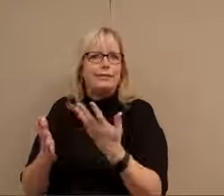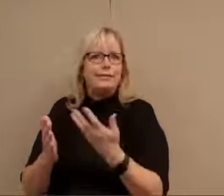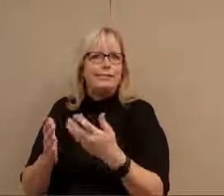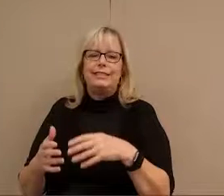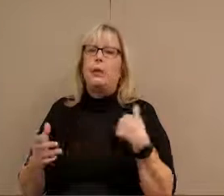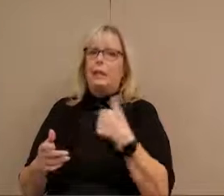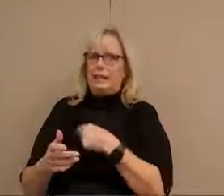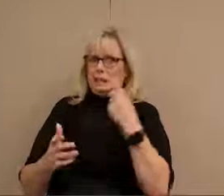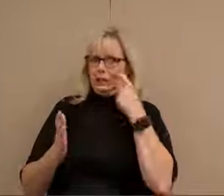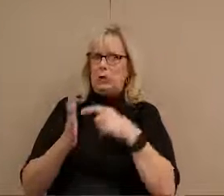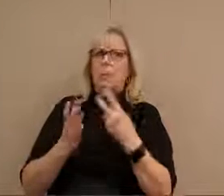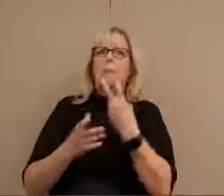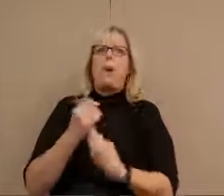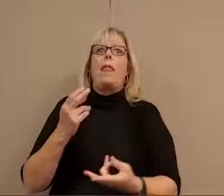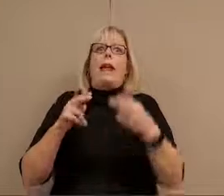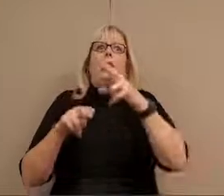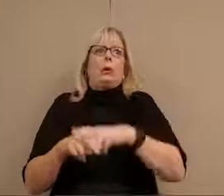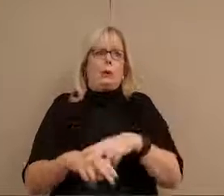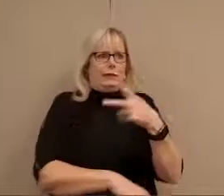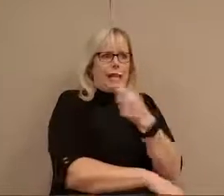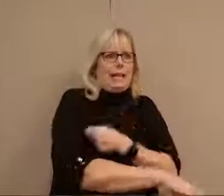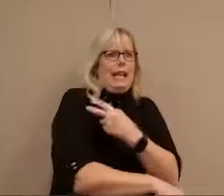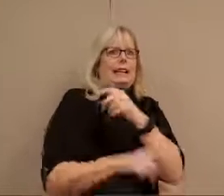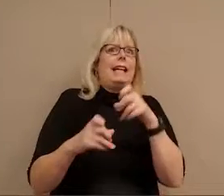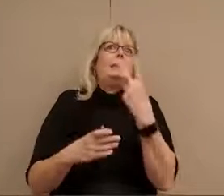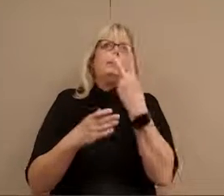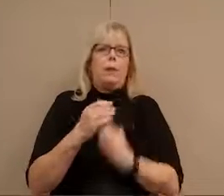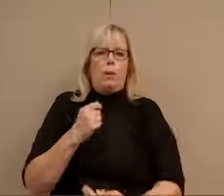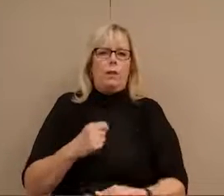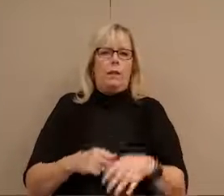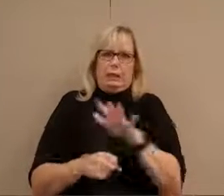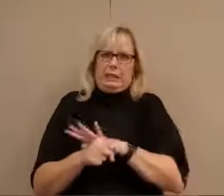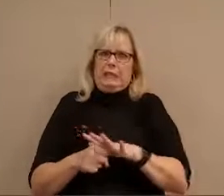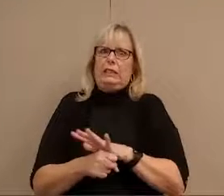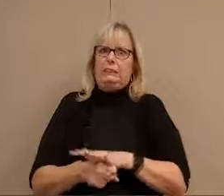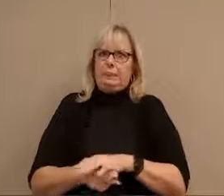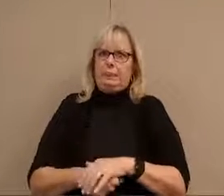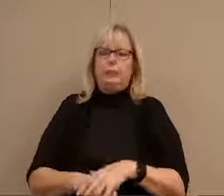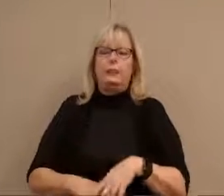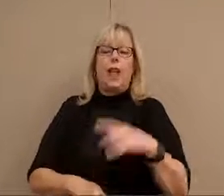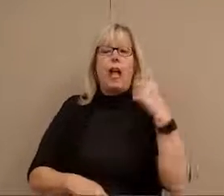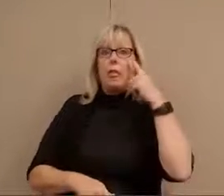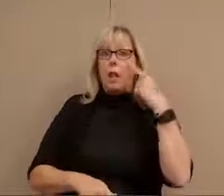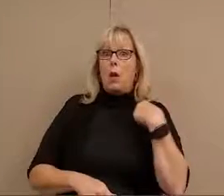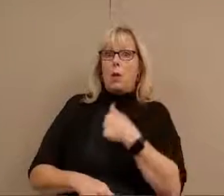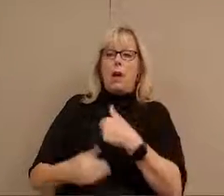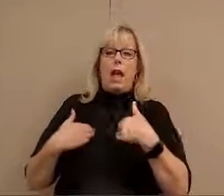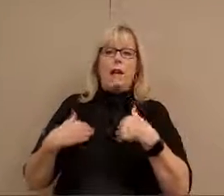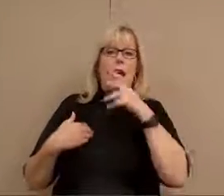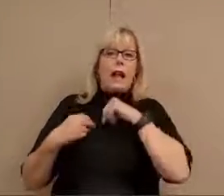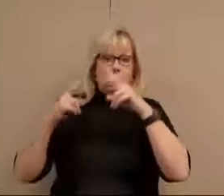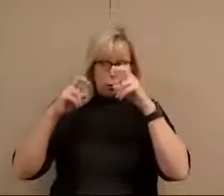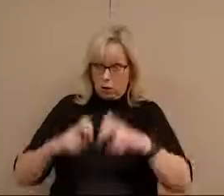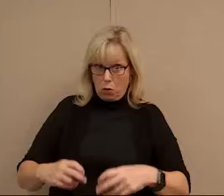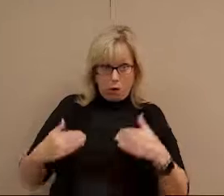seeing an increase in both vaccination as well as in testing for our area. And then I think we have our age breakdown,